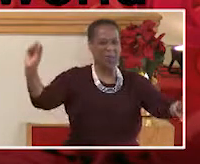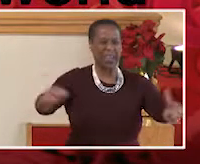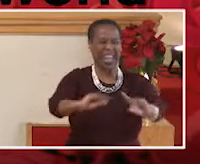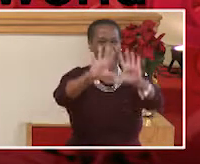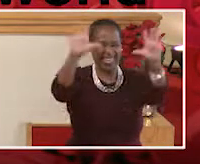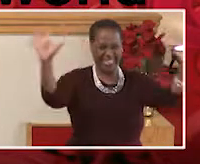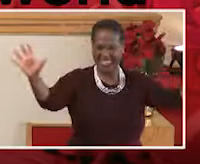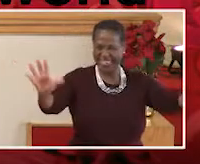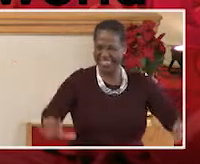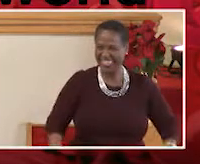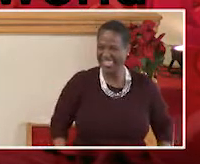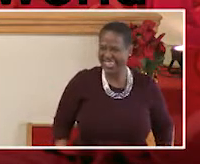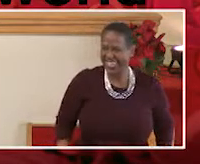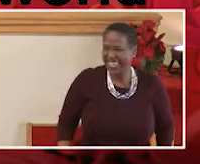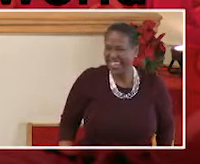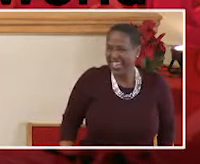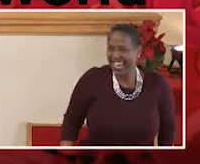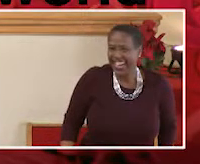this morning.